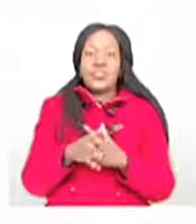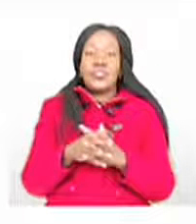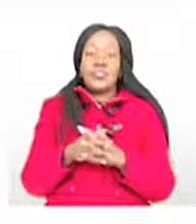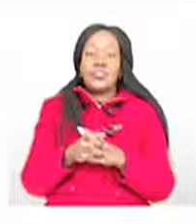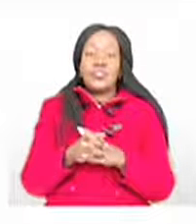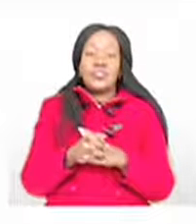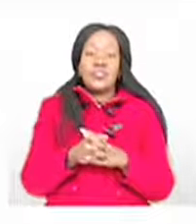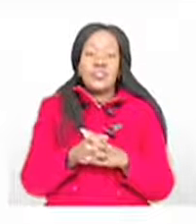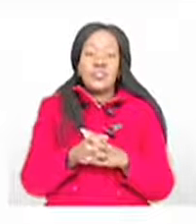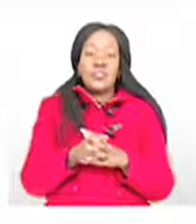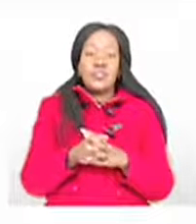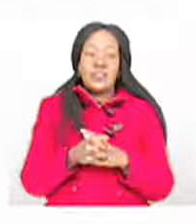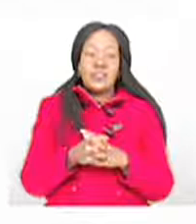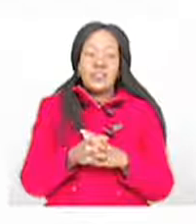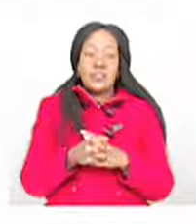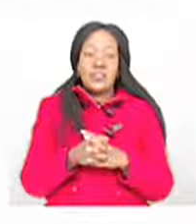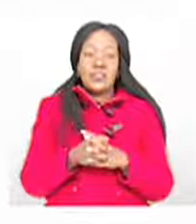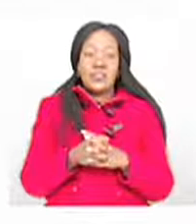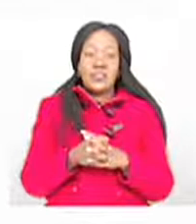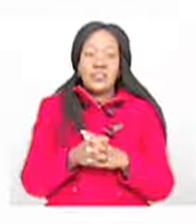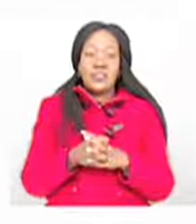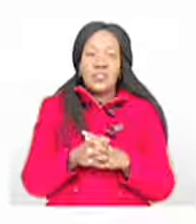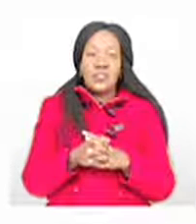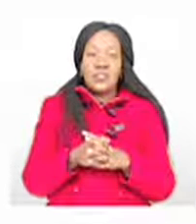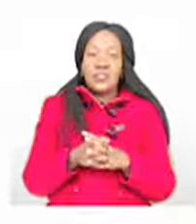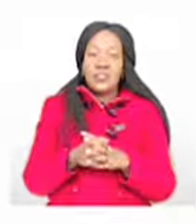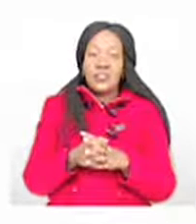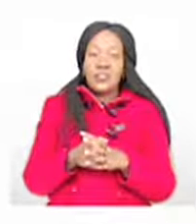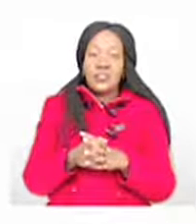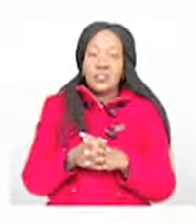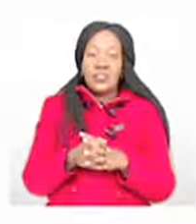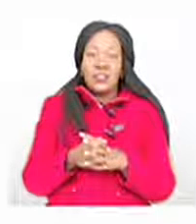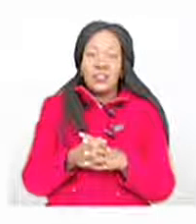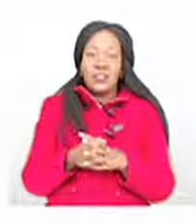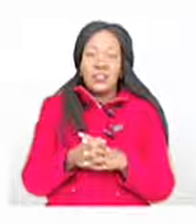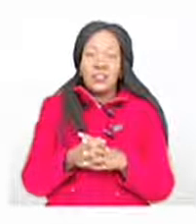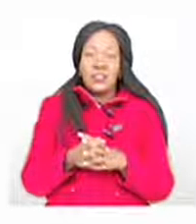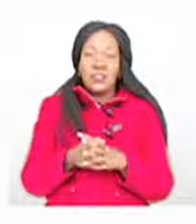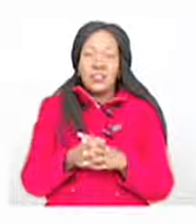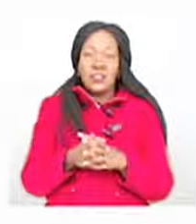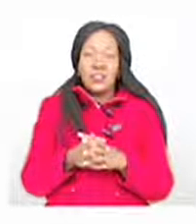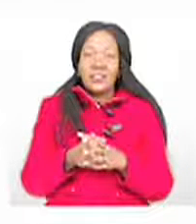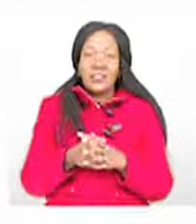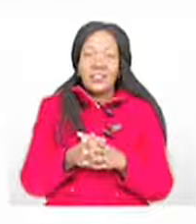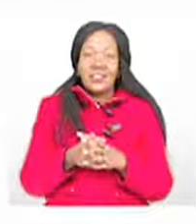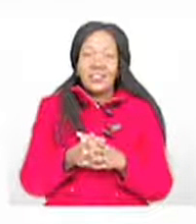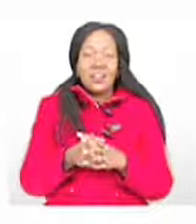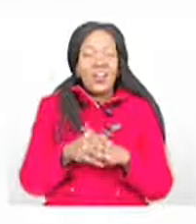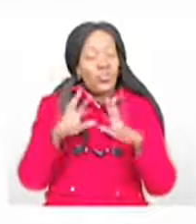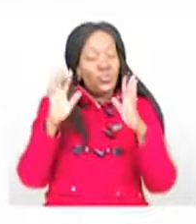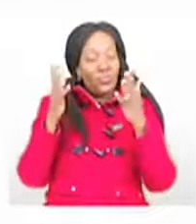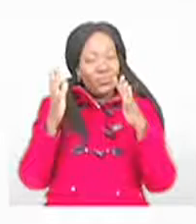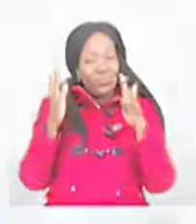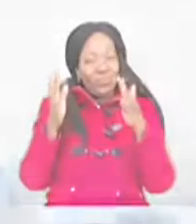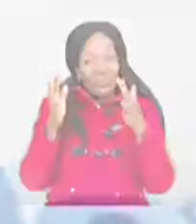beehive. If you have finished this part of the lesson, I would like to say, well